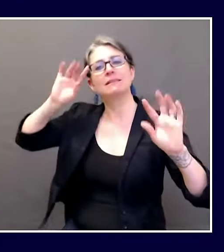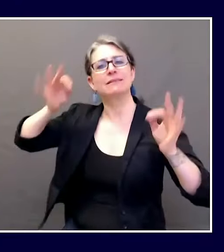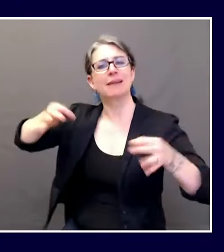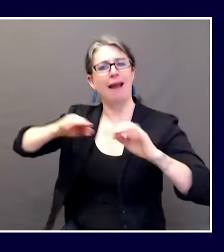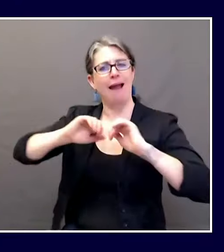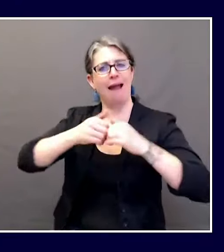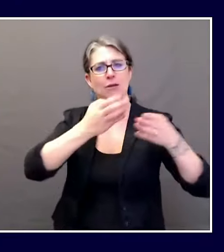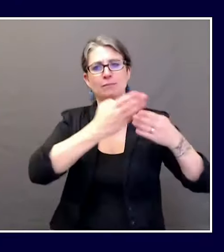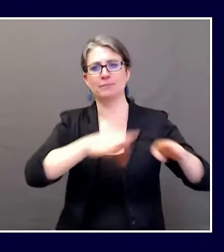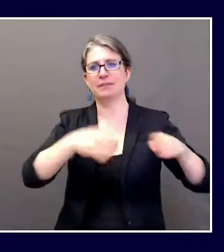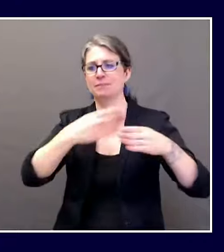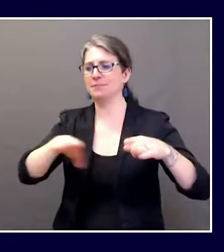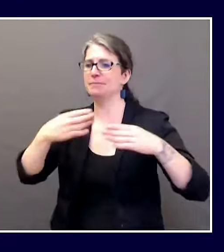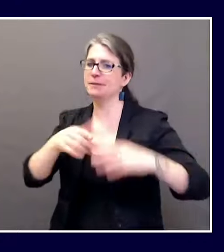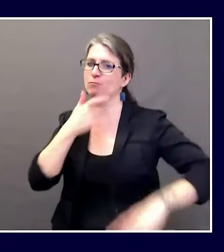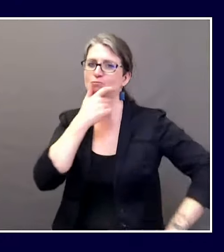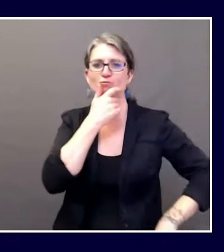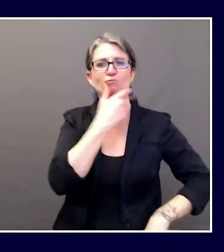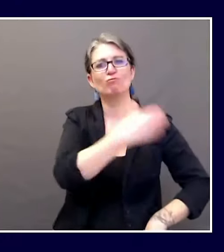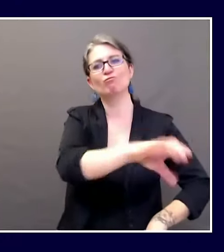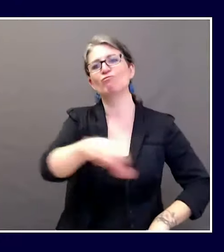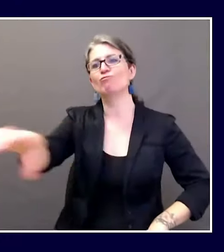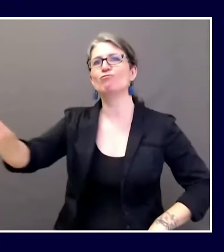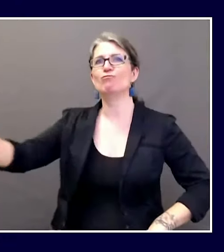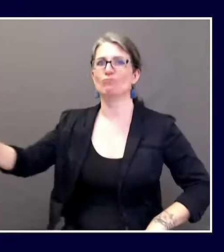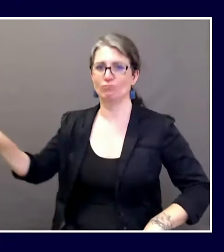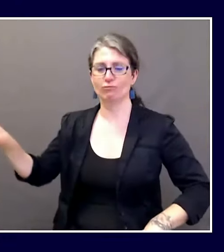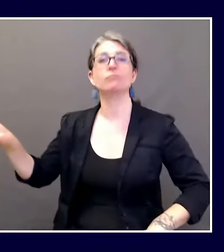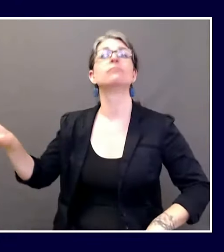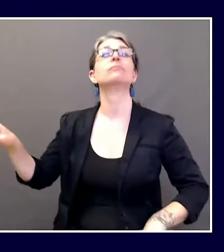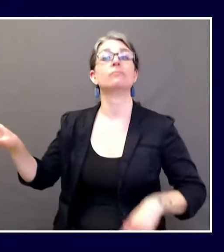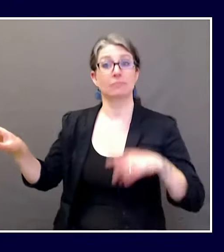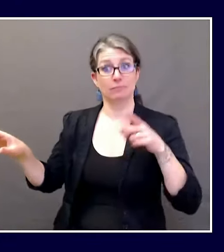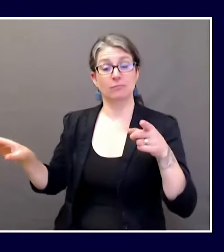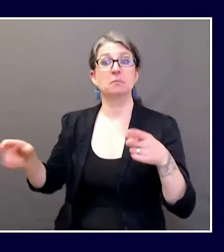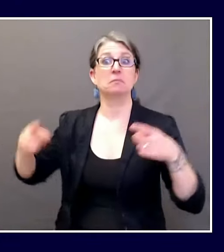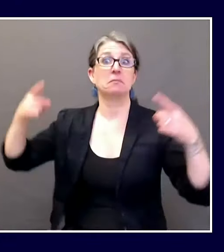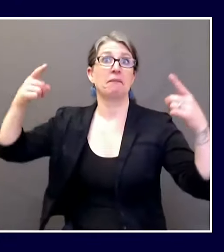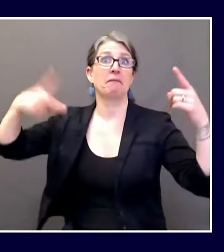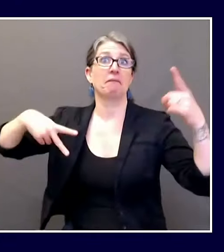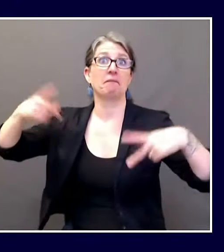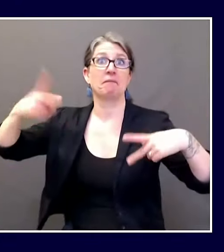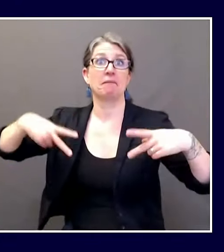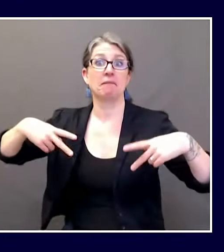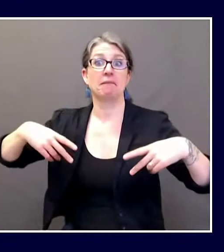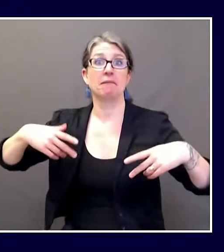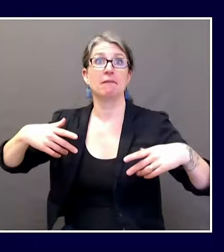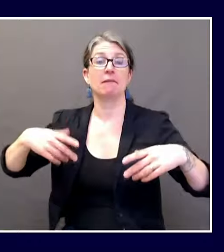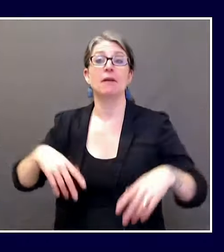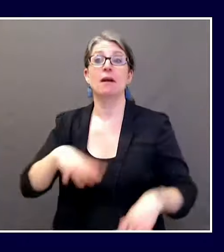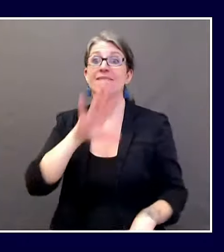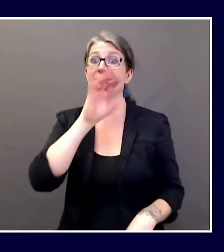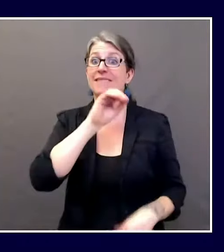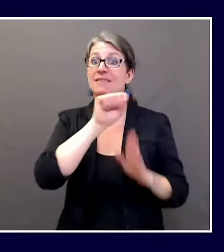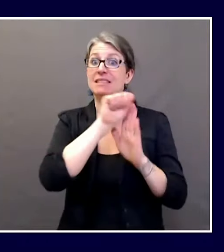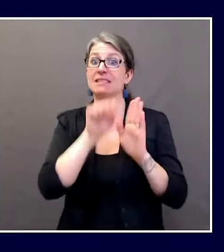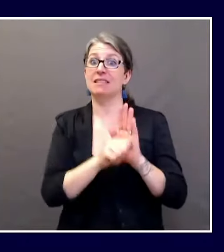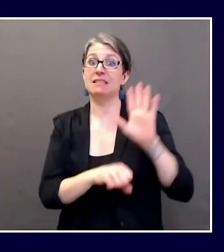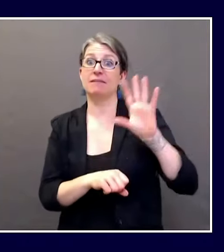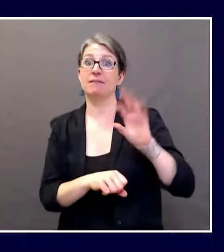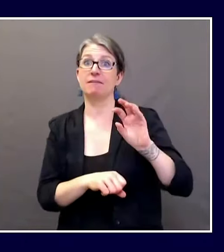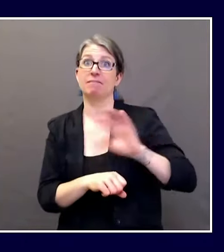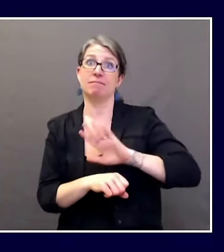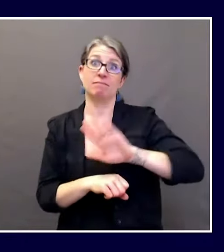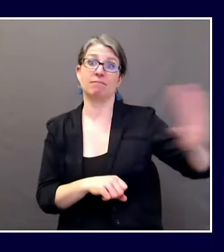for states, what portion to cut for pharmacies, what portion to cut for FQHCs? And relatedly, as a function of